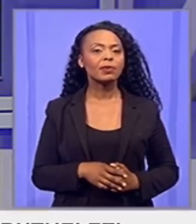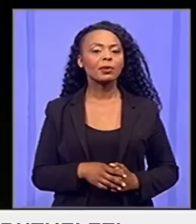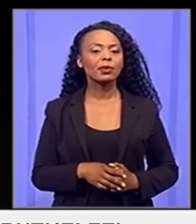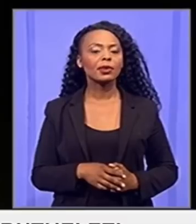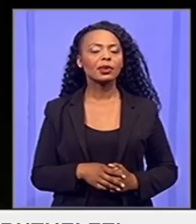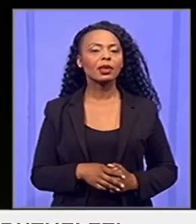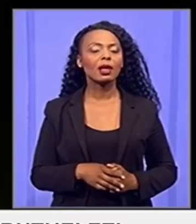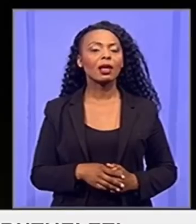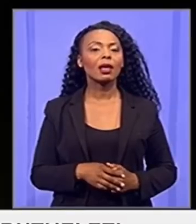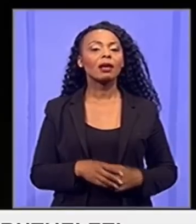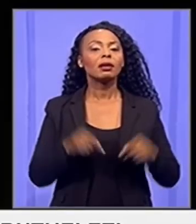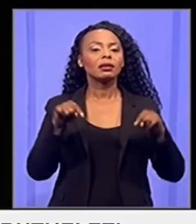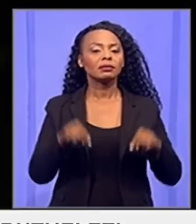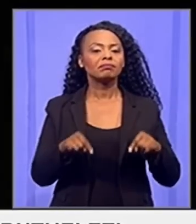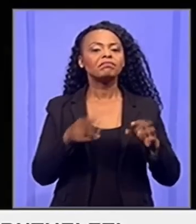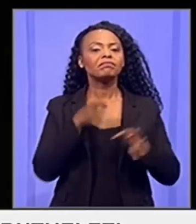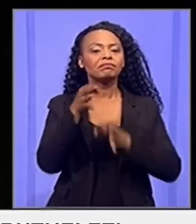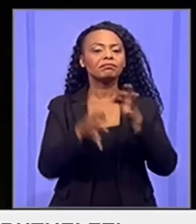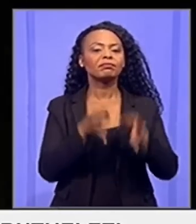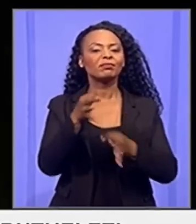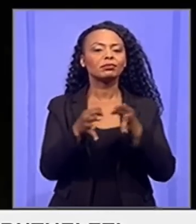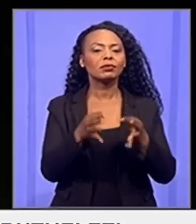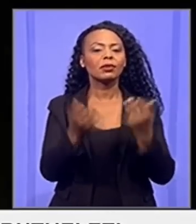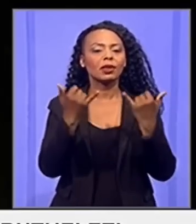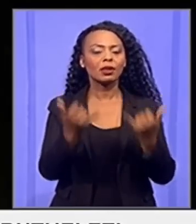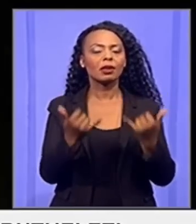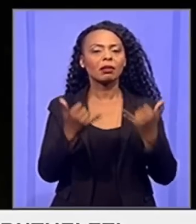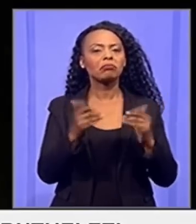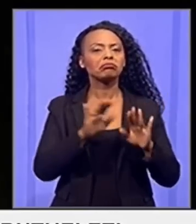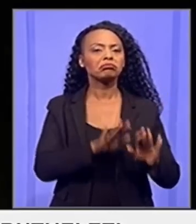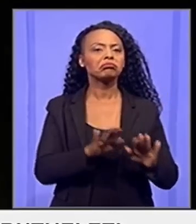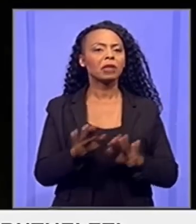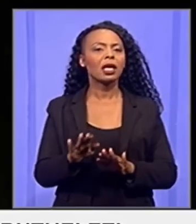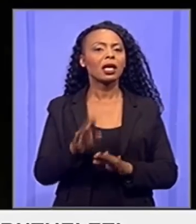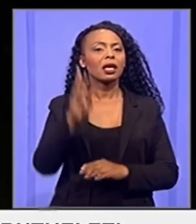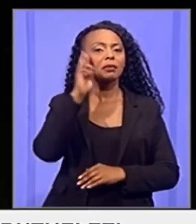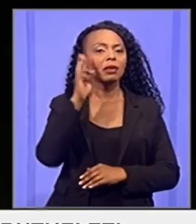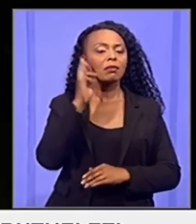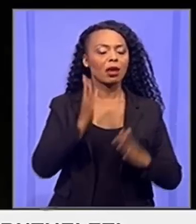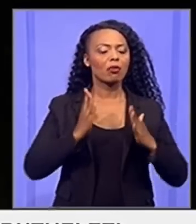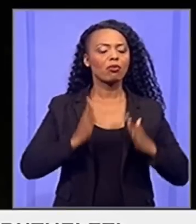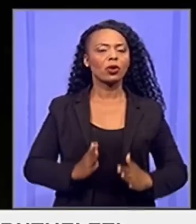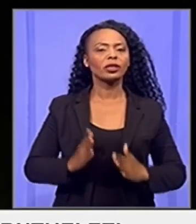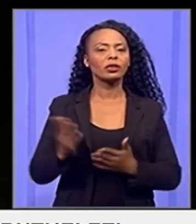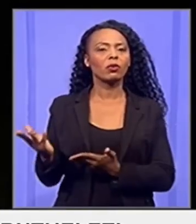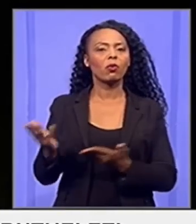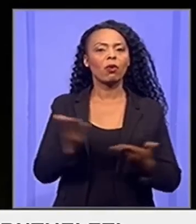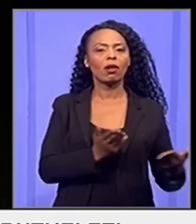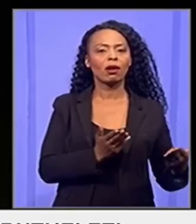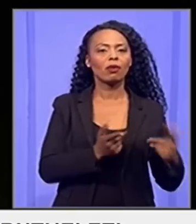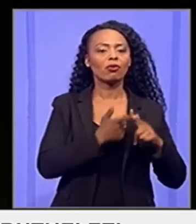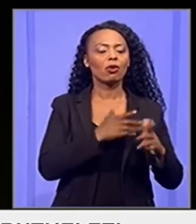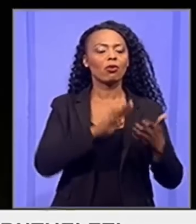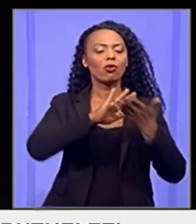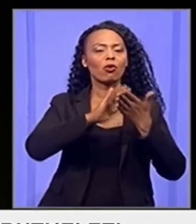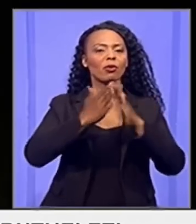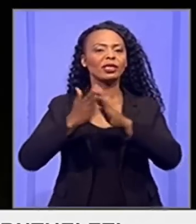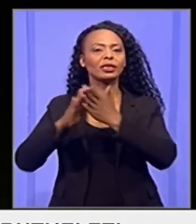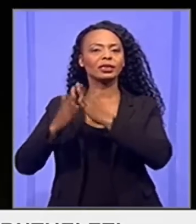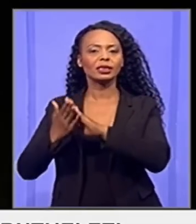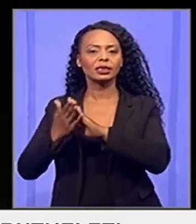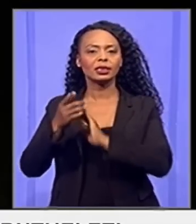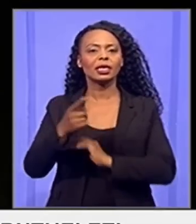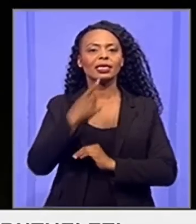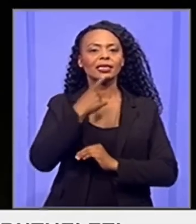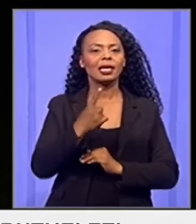Re bua jana re ka re maemo ke maemo a edileng o tla gopola gore setopo sa gagwe se ile sa amogelwa ke baagi ba e leng gore ba bitiwa